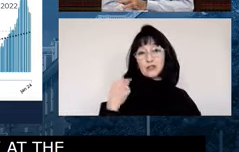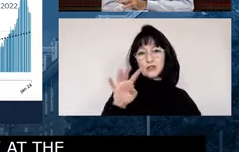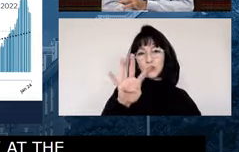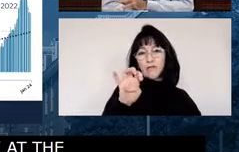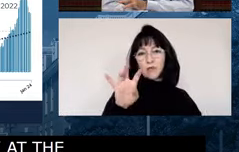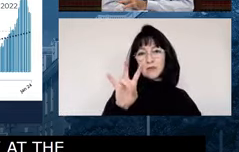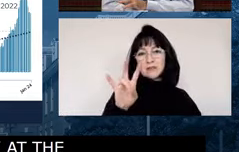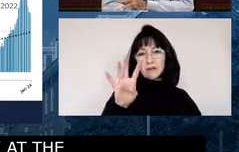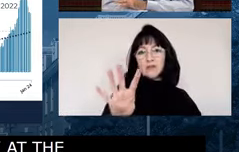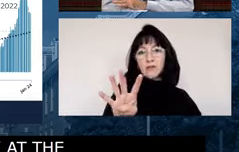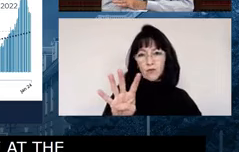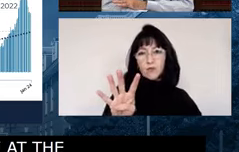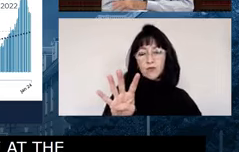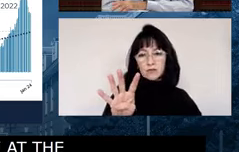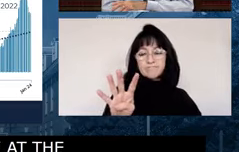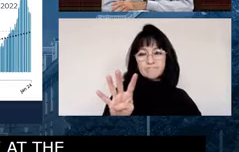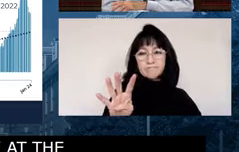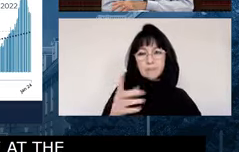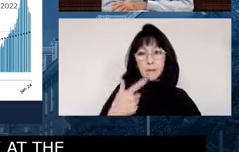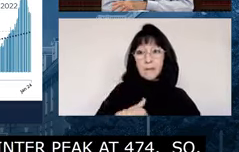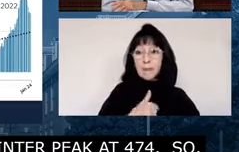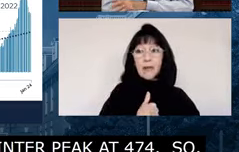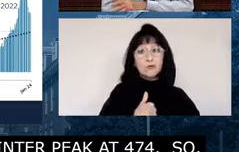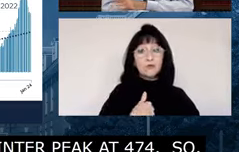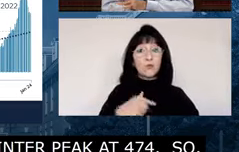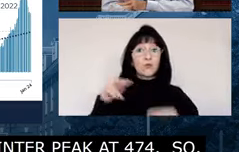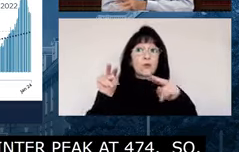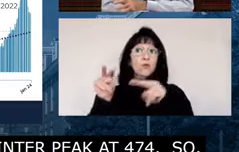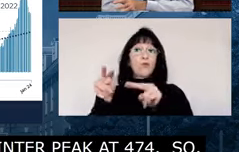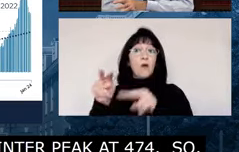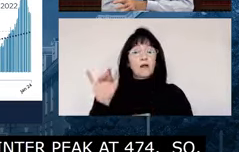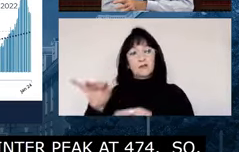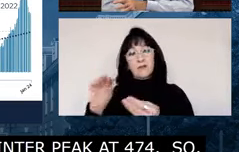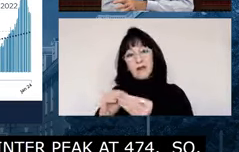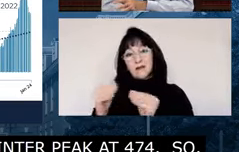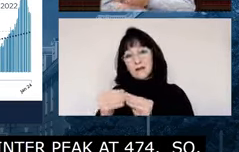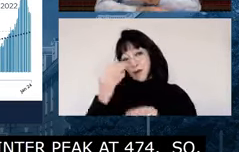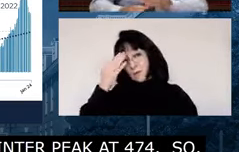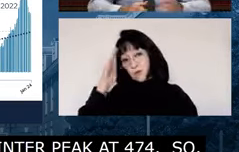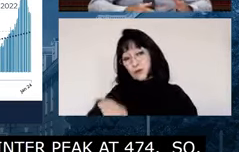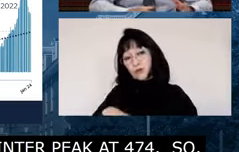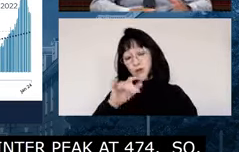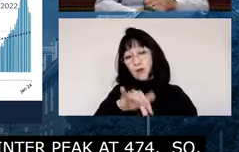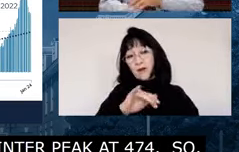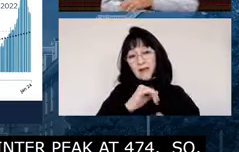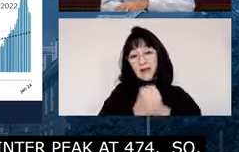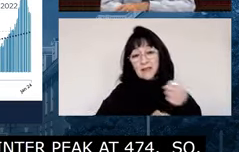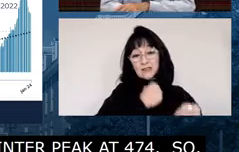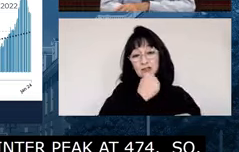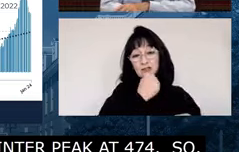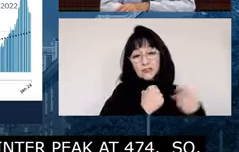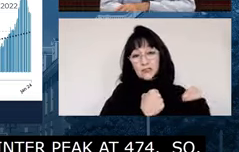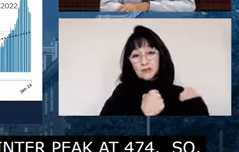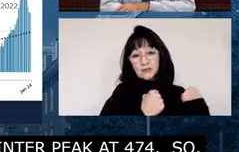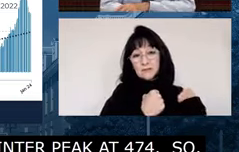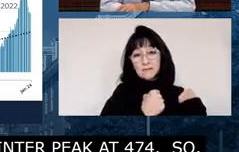eye on 474 as we go ahead, because we know last year at 474 and with reduced populations